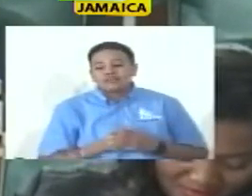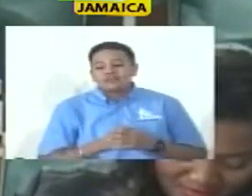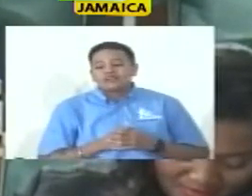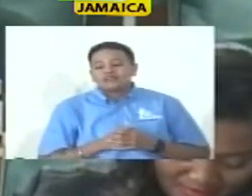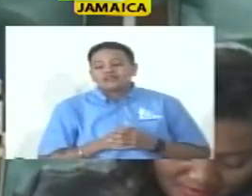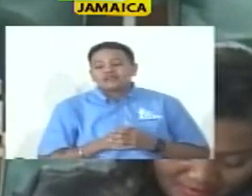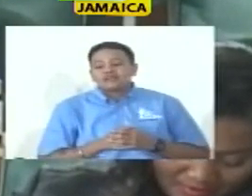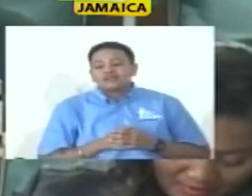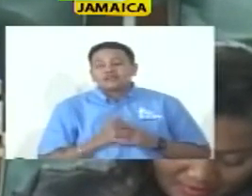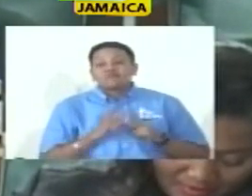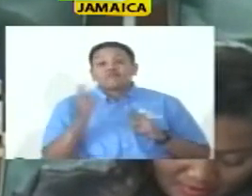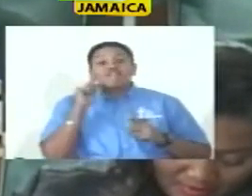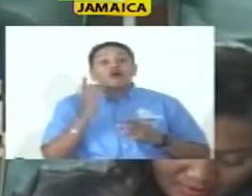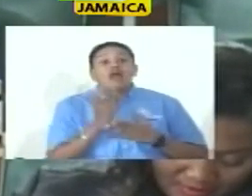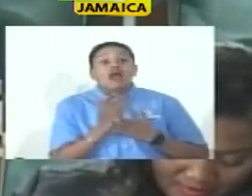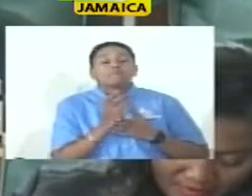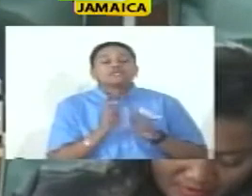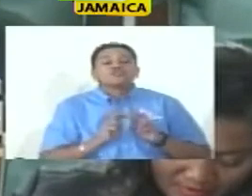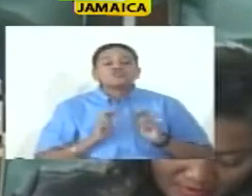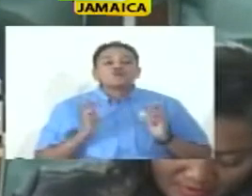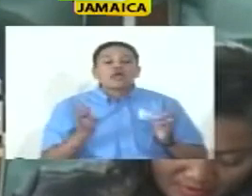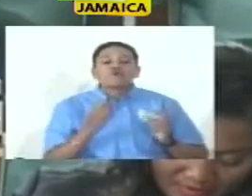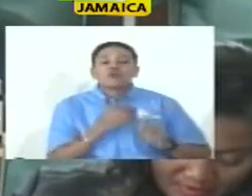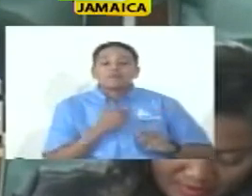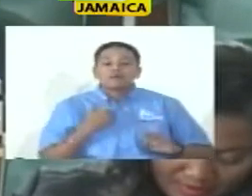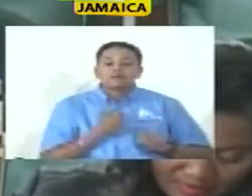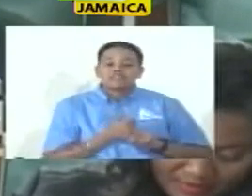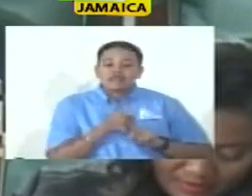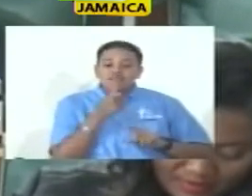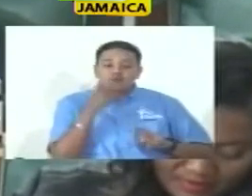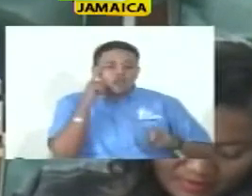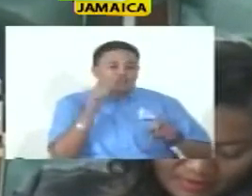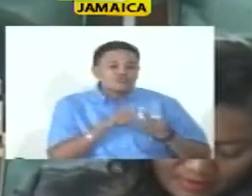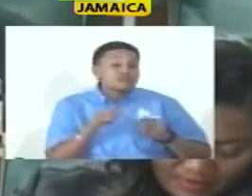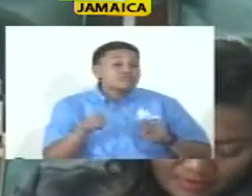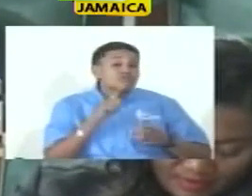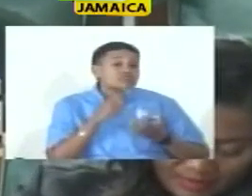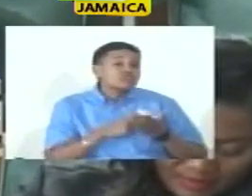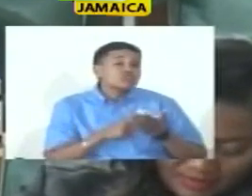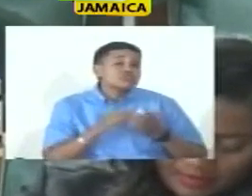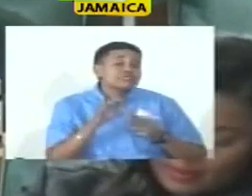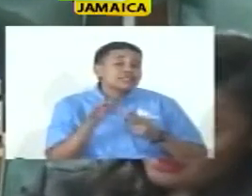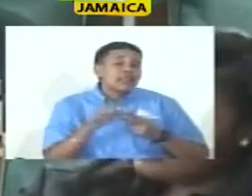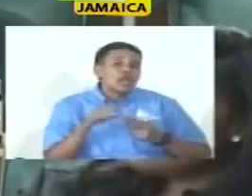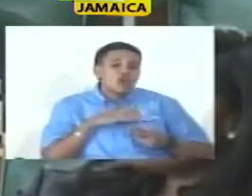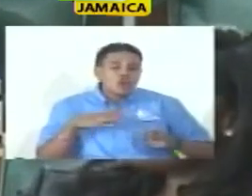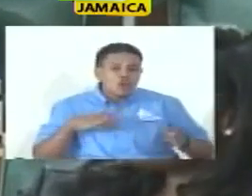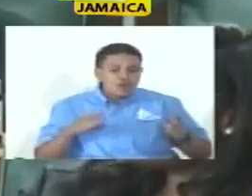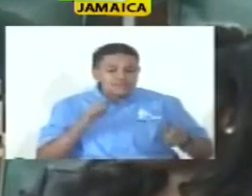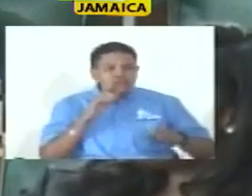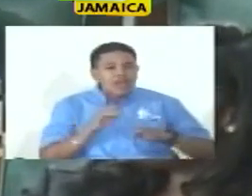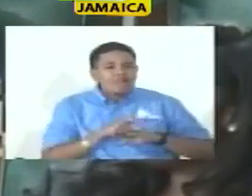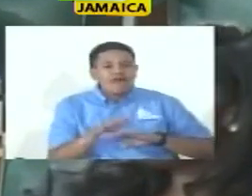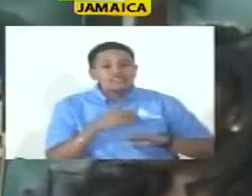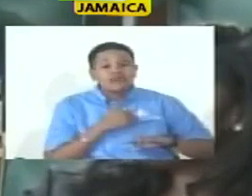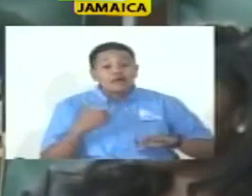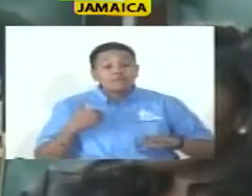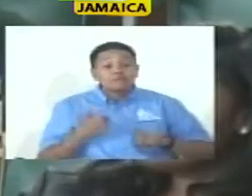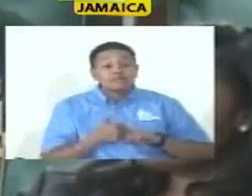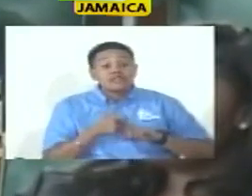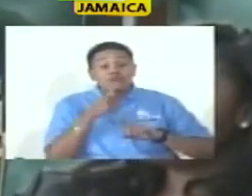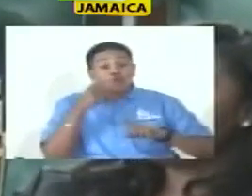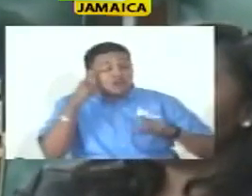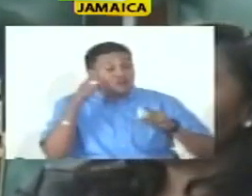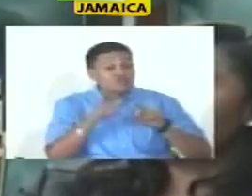the appeal tribunal. Members were agreed. This actually was discussed in the Joint Select Committee, I'm advised, and members were agreed that